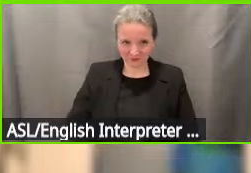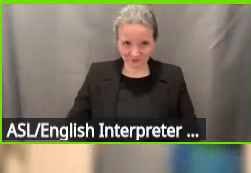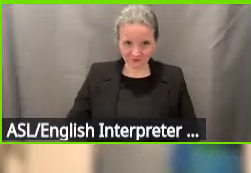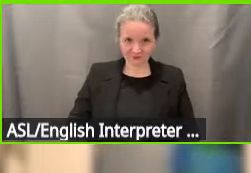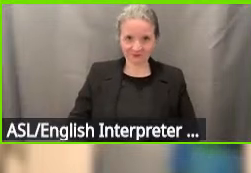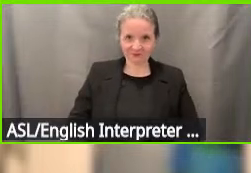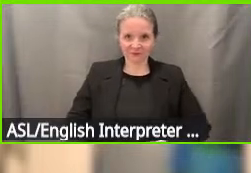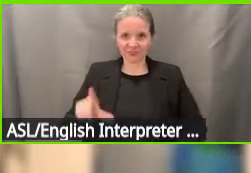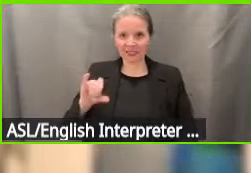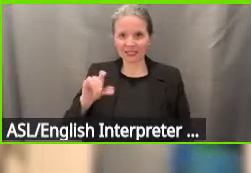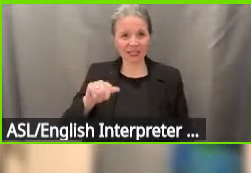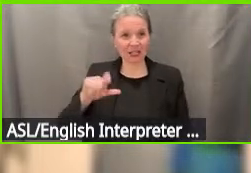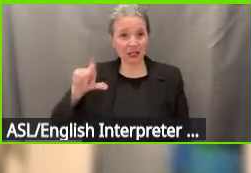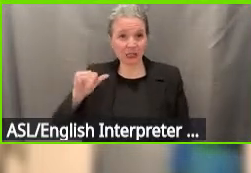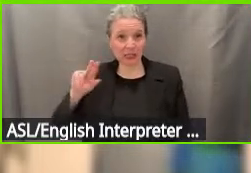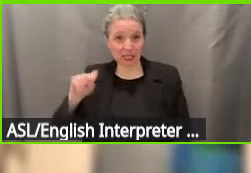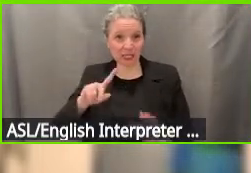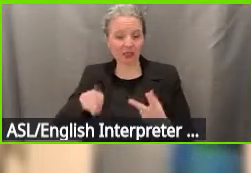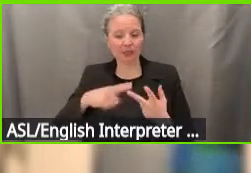Lynn, and then Ed.